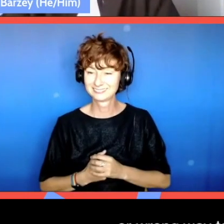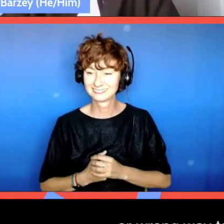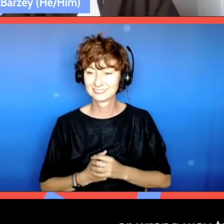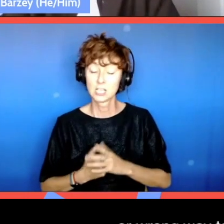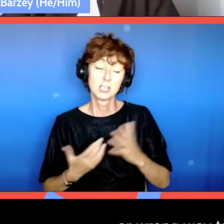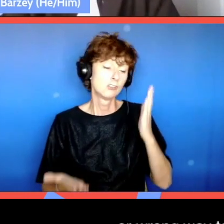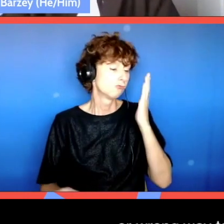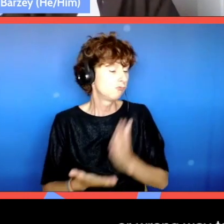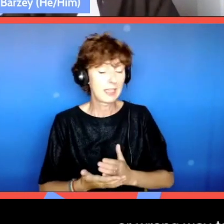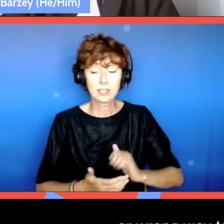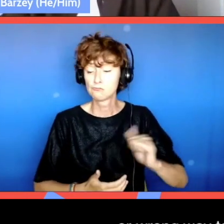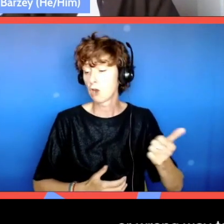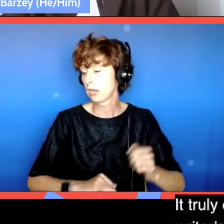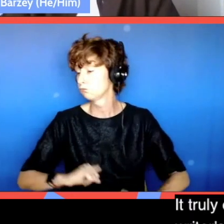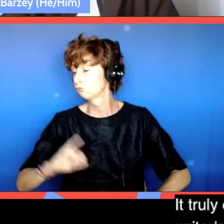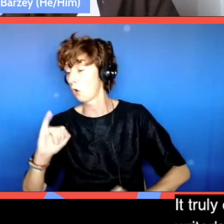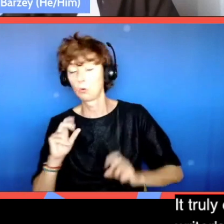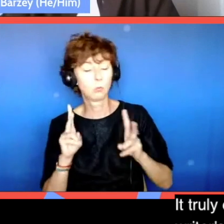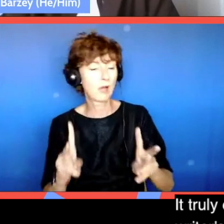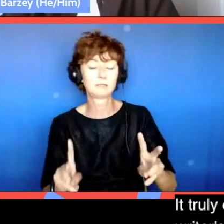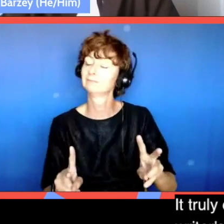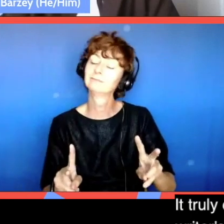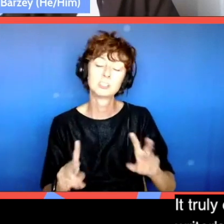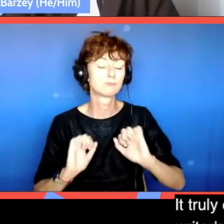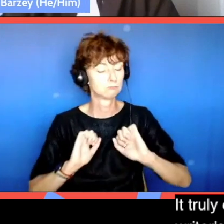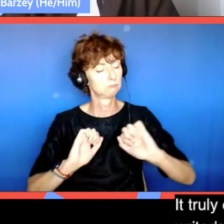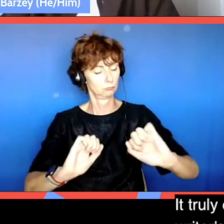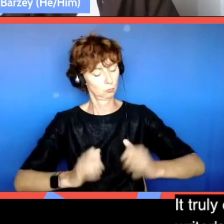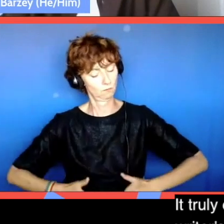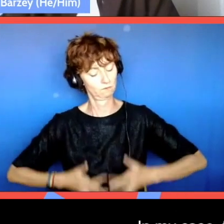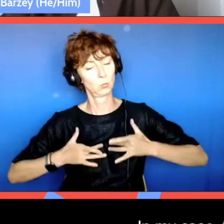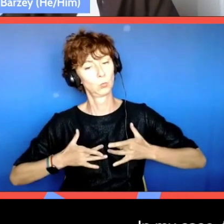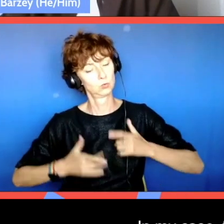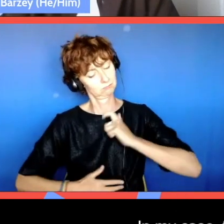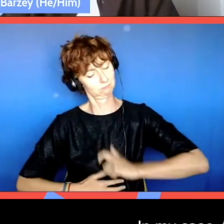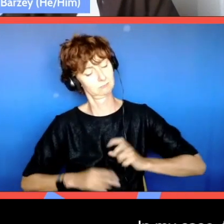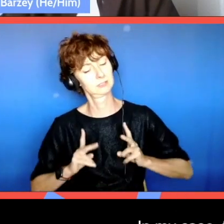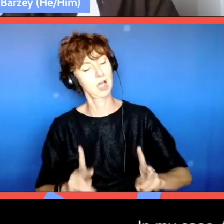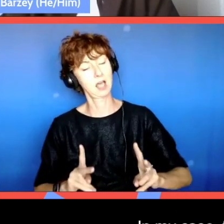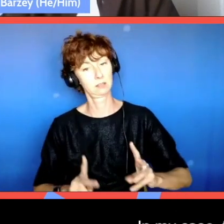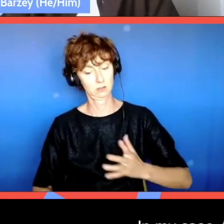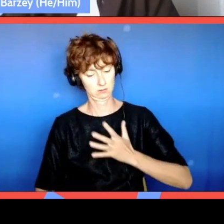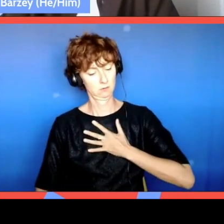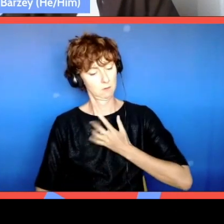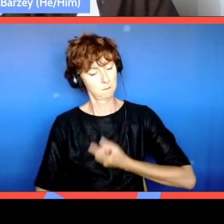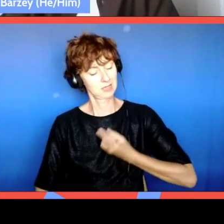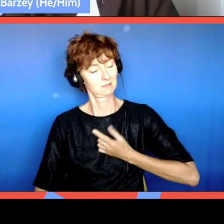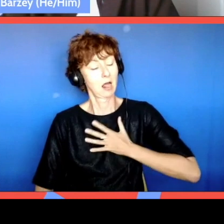or wrong way to go about taking notes. It truly depends on the writer's personal style. In my case, the more the merrier.